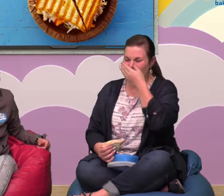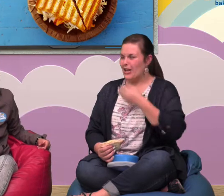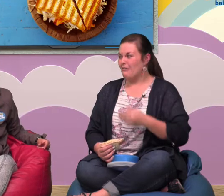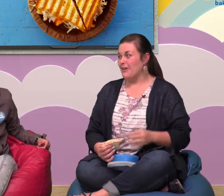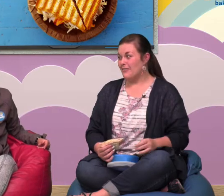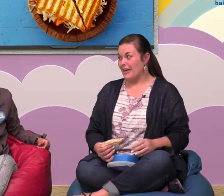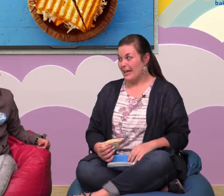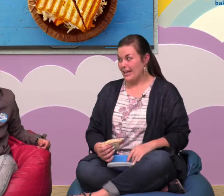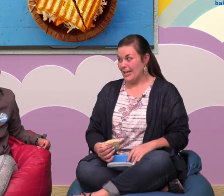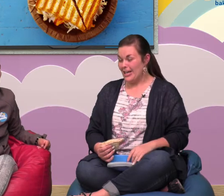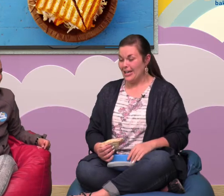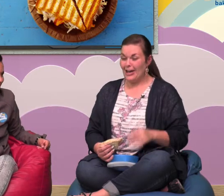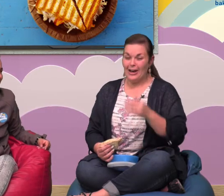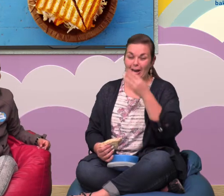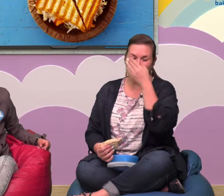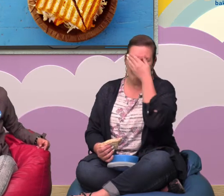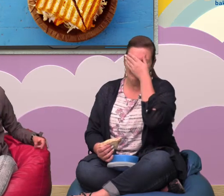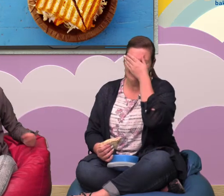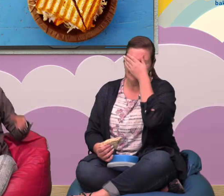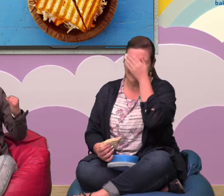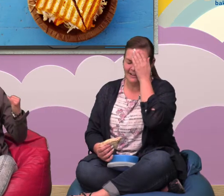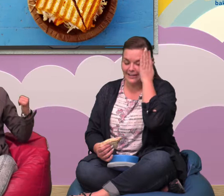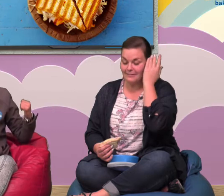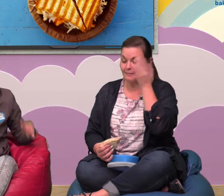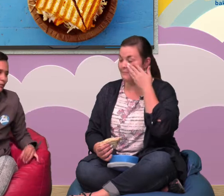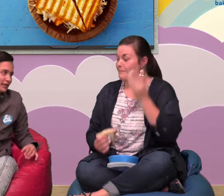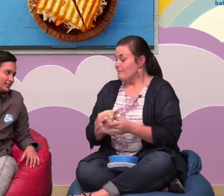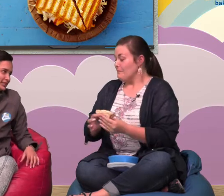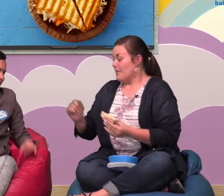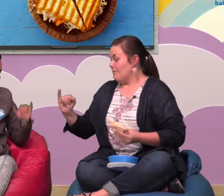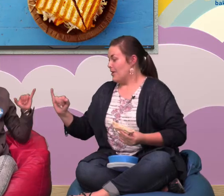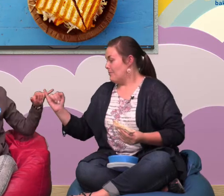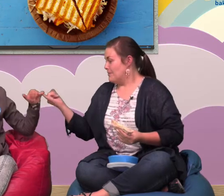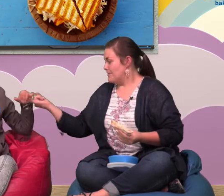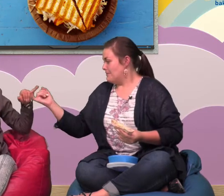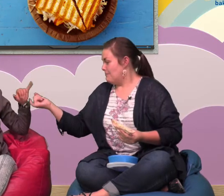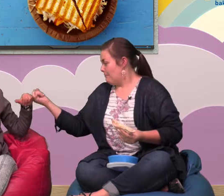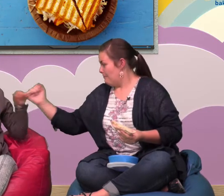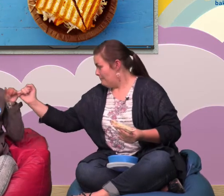Yes. Really? Paluaba. Thank you, promise.